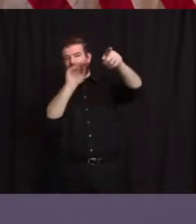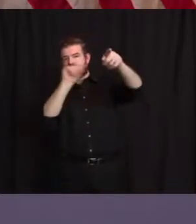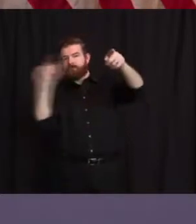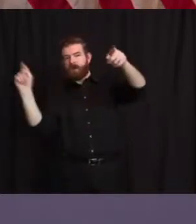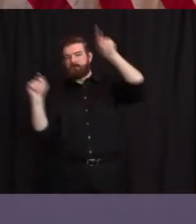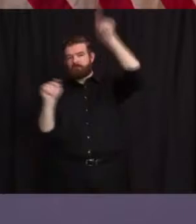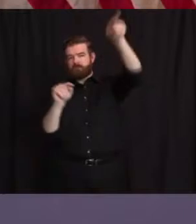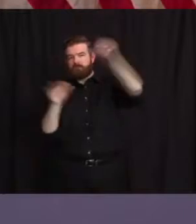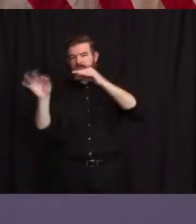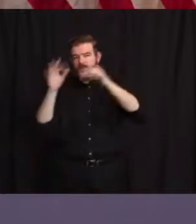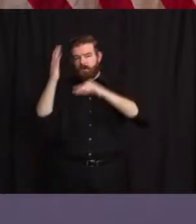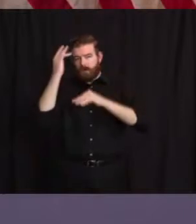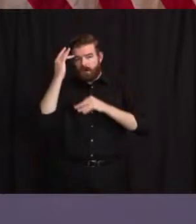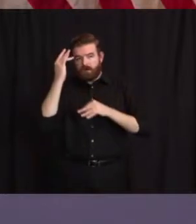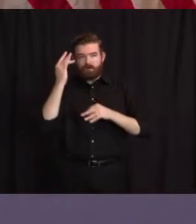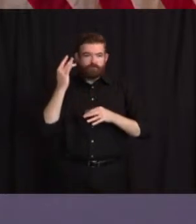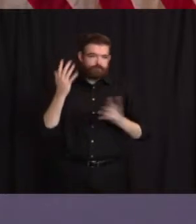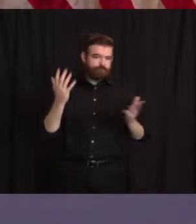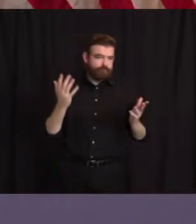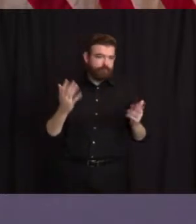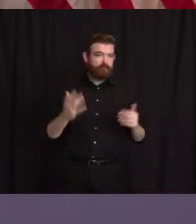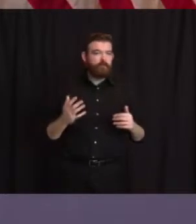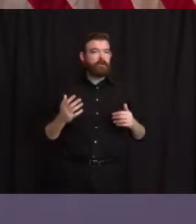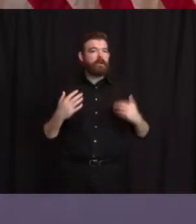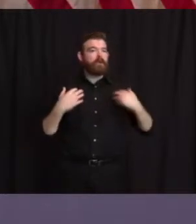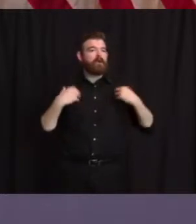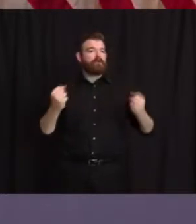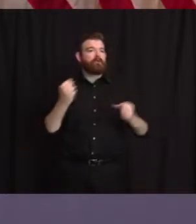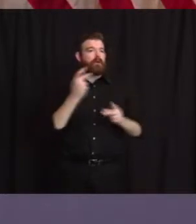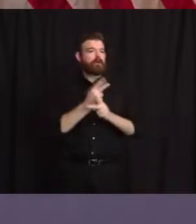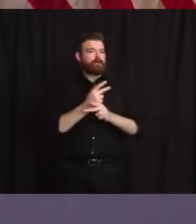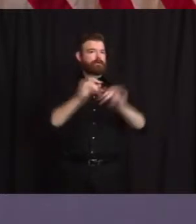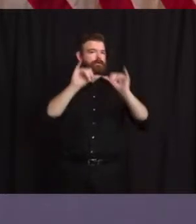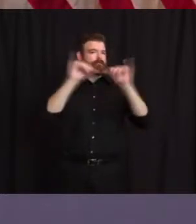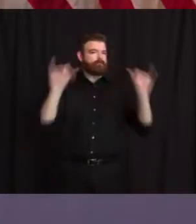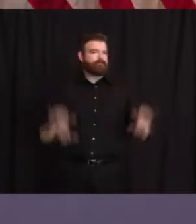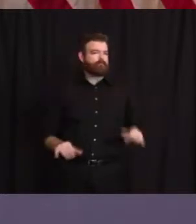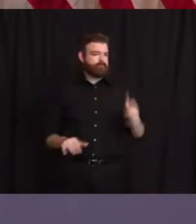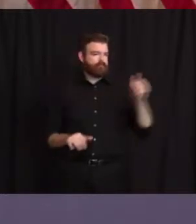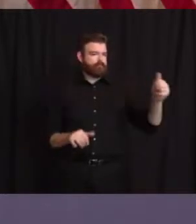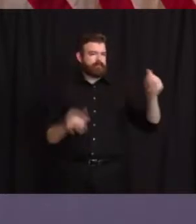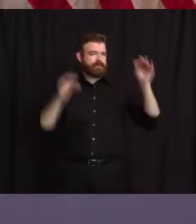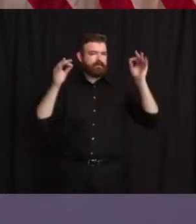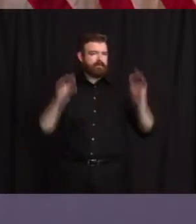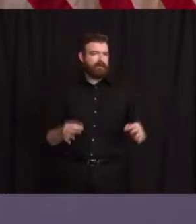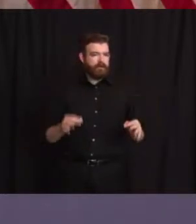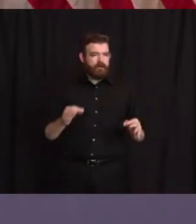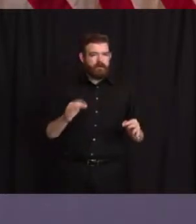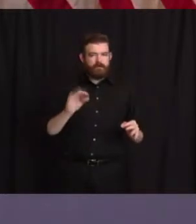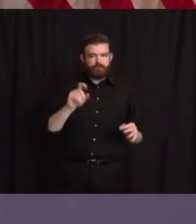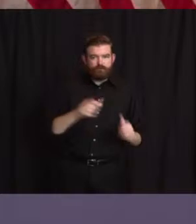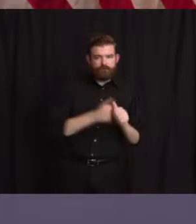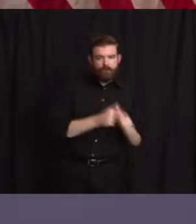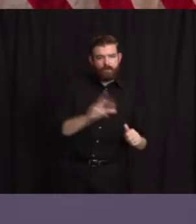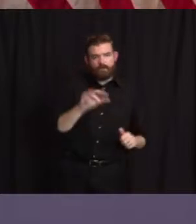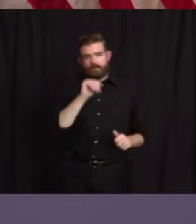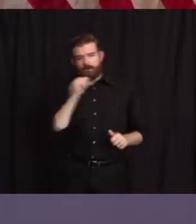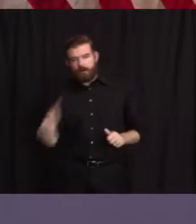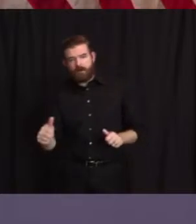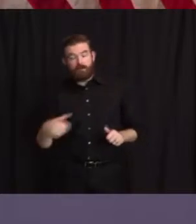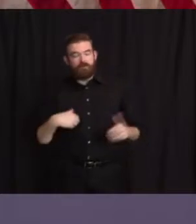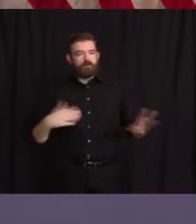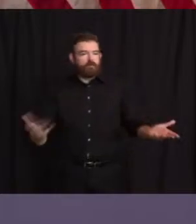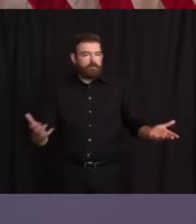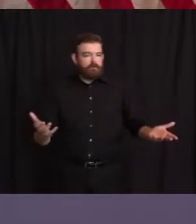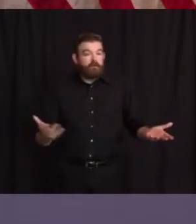the healthcare. Your question about why should healthcare facilities themselves make the decision on complying, and I've got no opinion